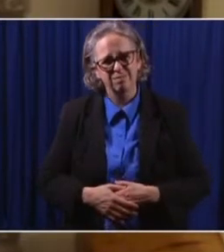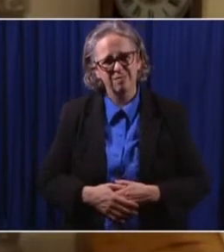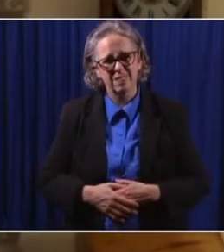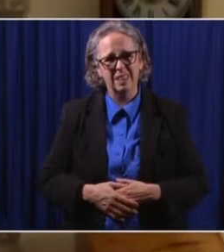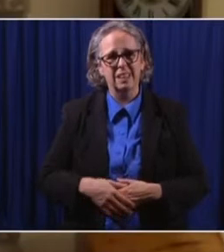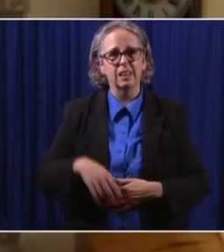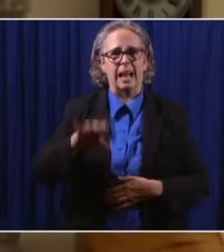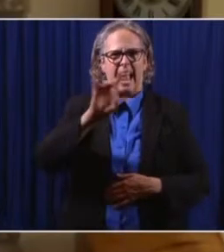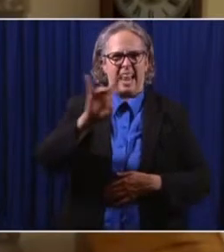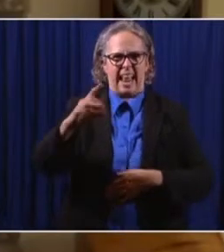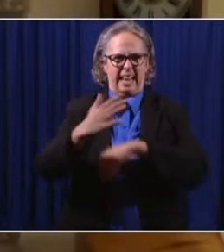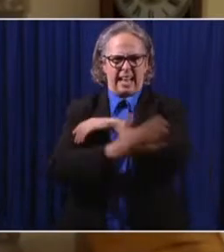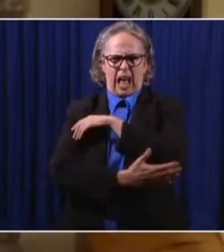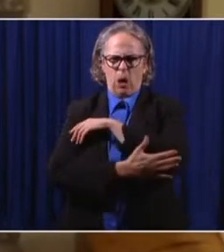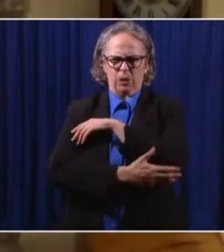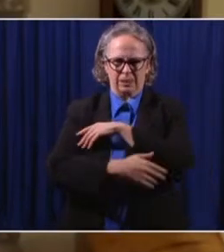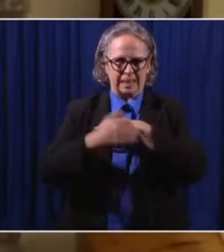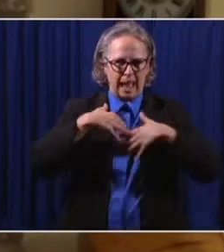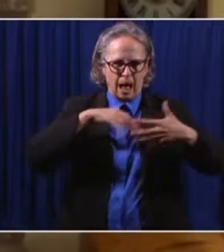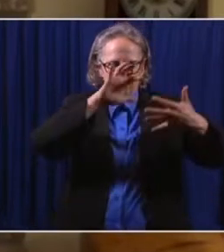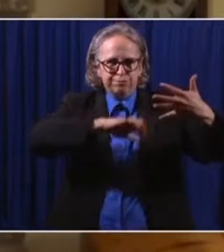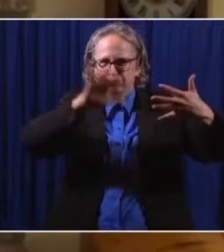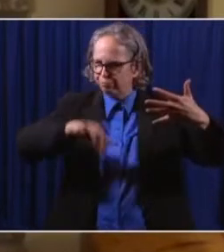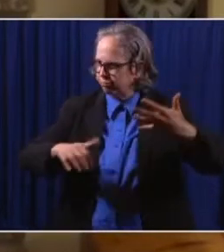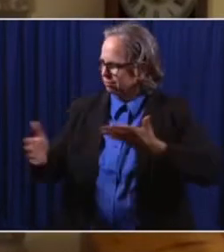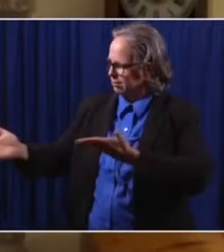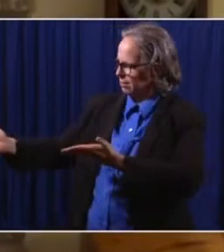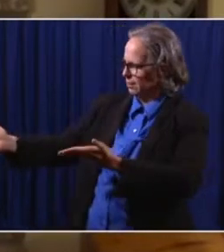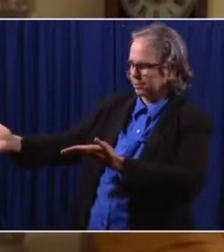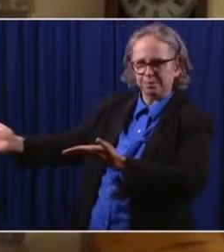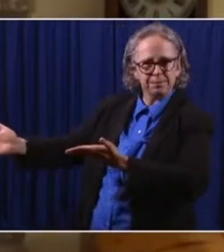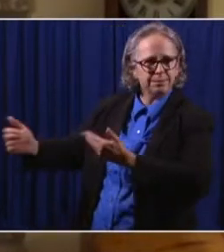these in order.